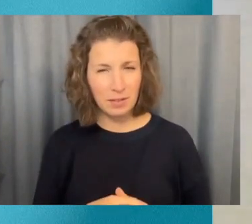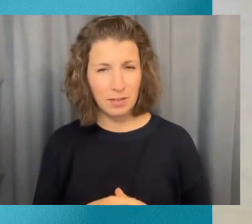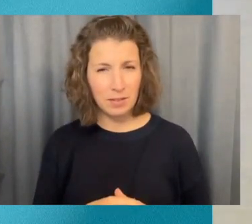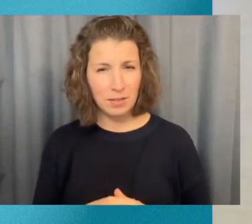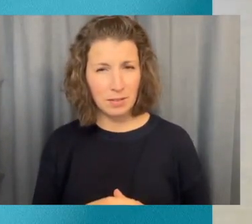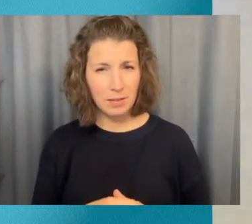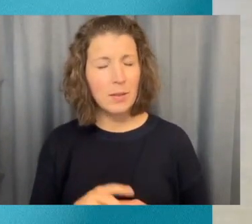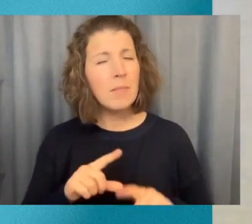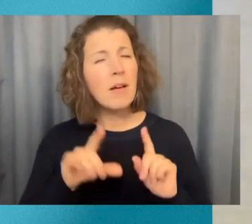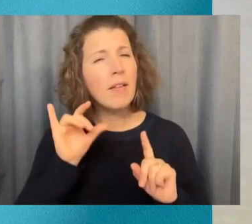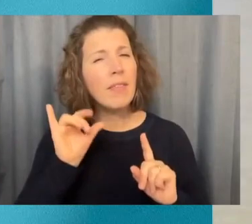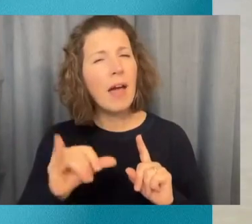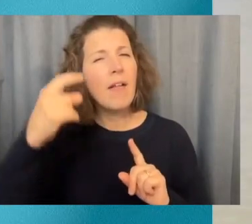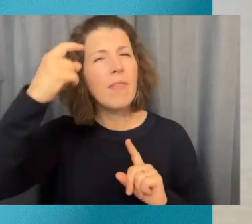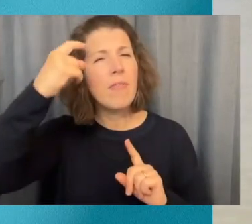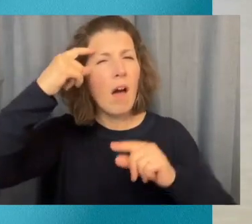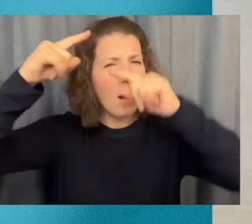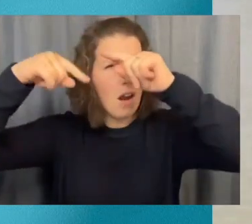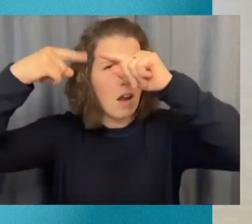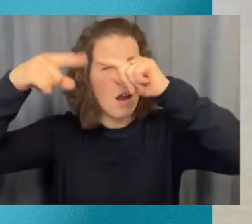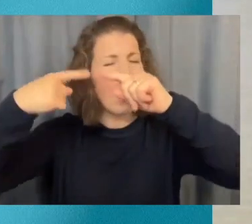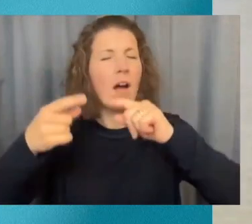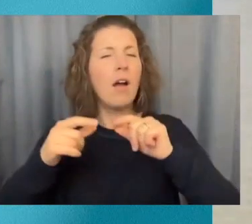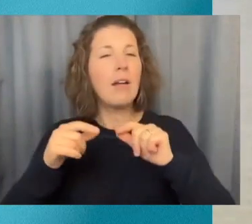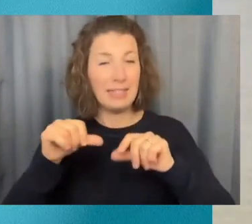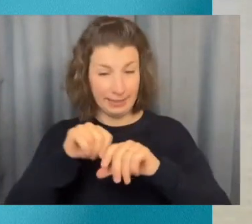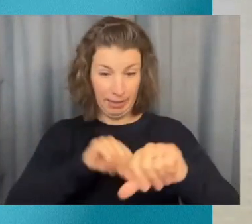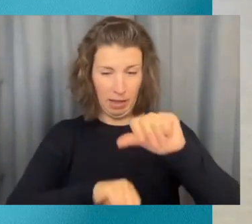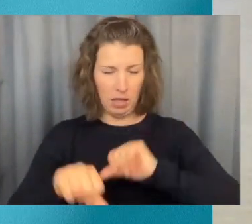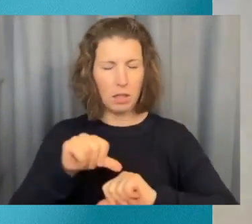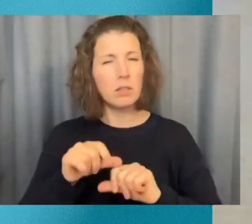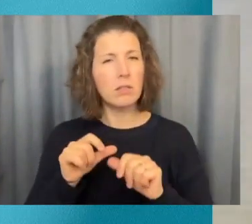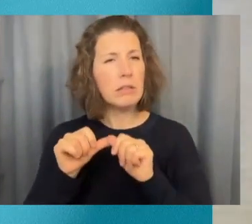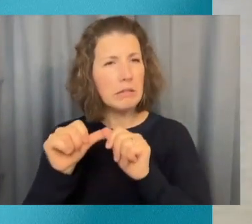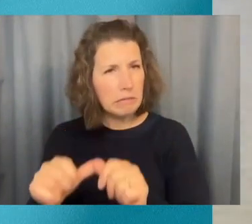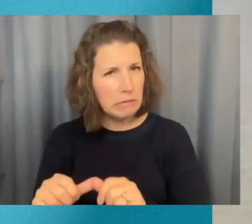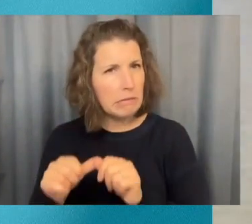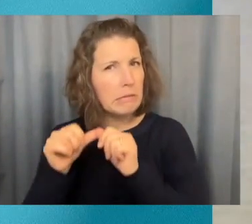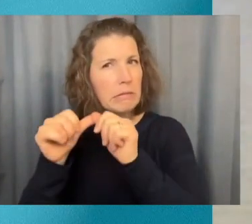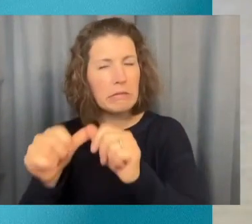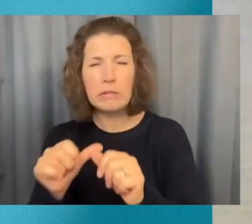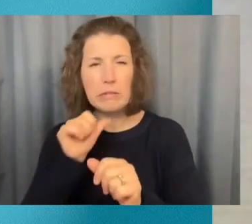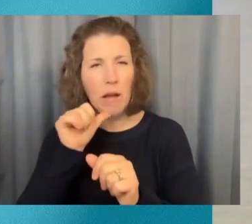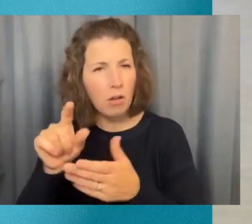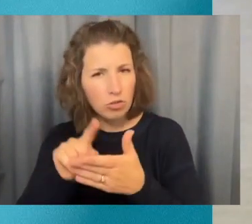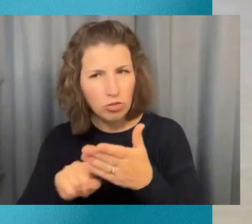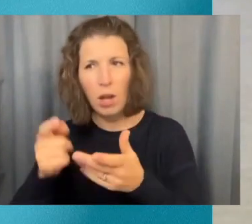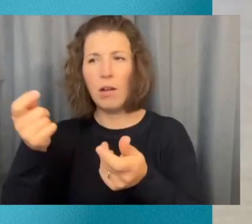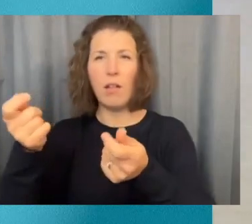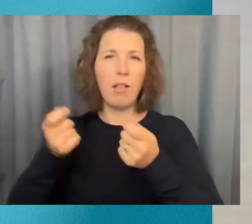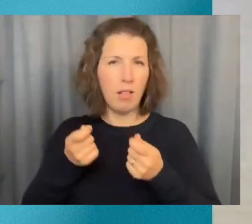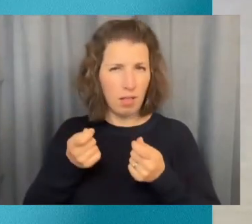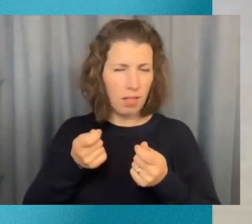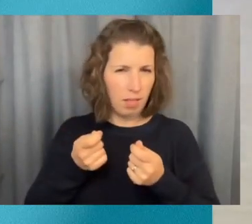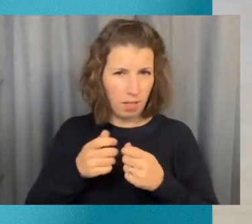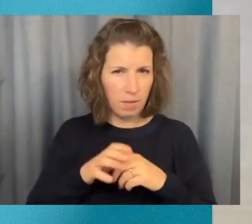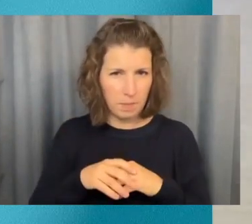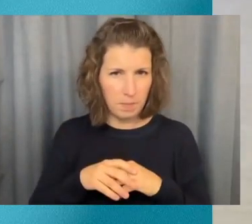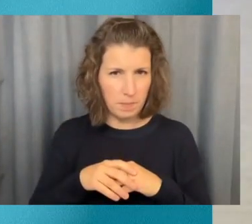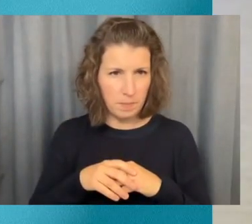unchecked in science. When we talk about how do we make a decision with